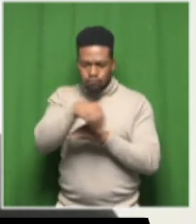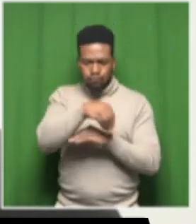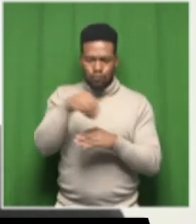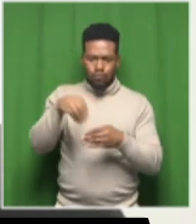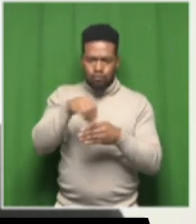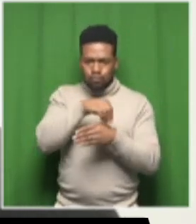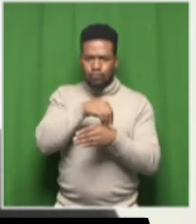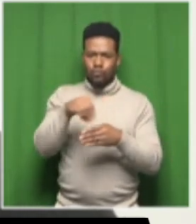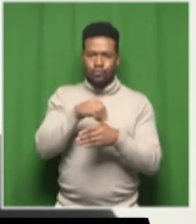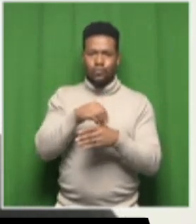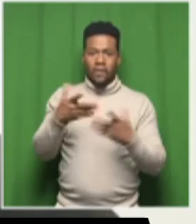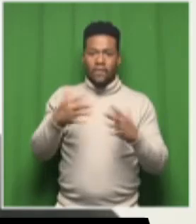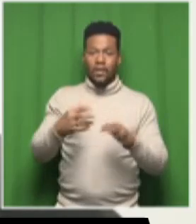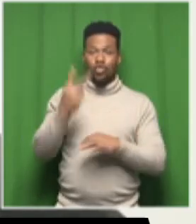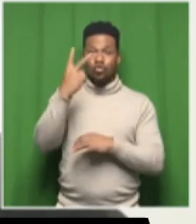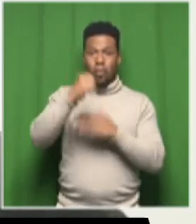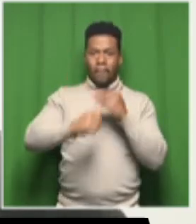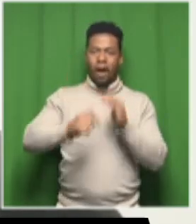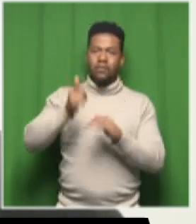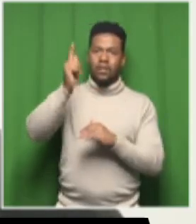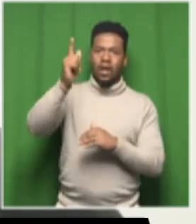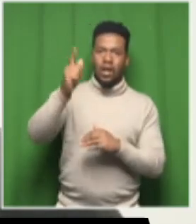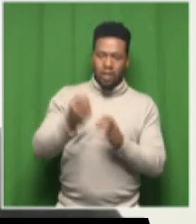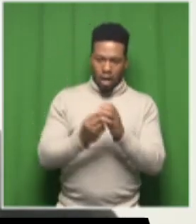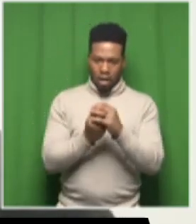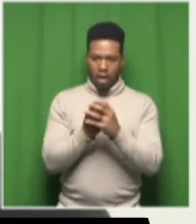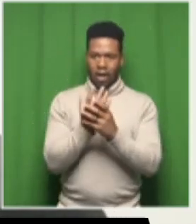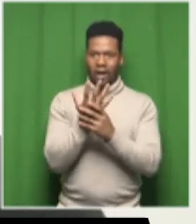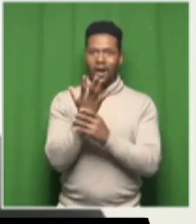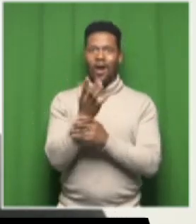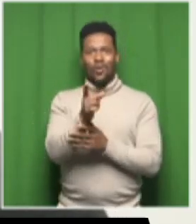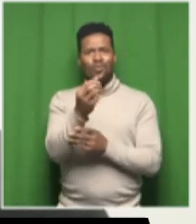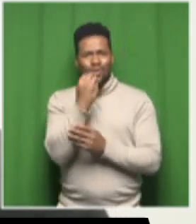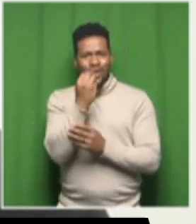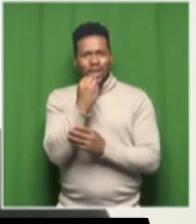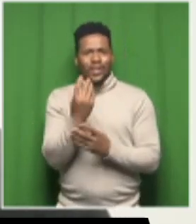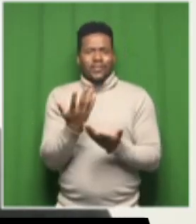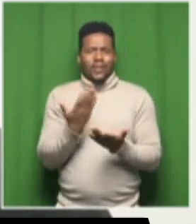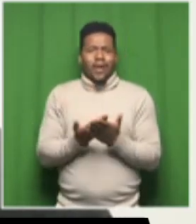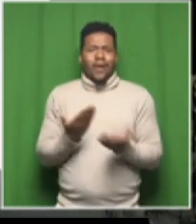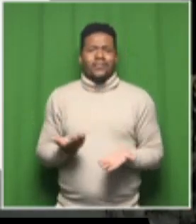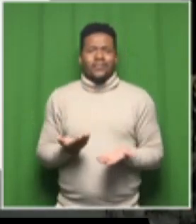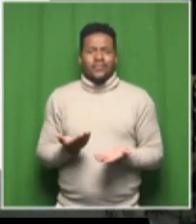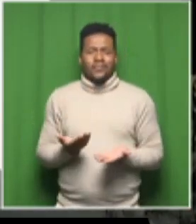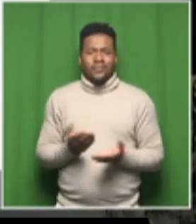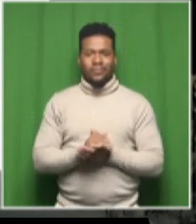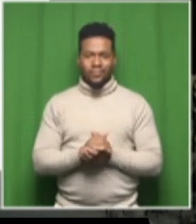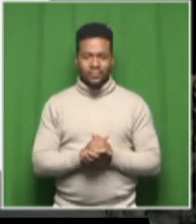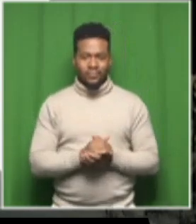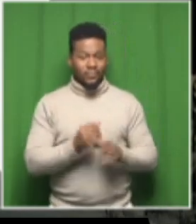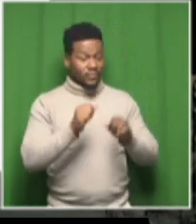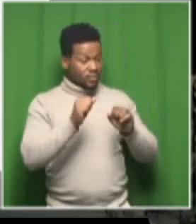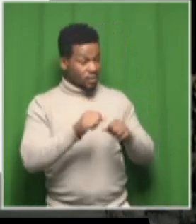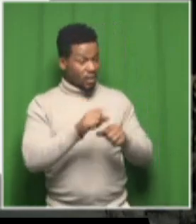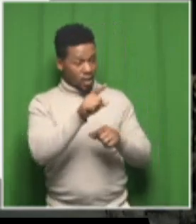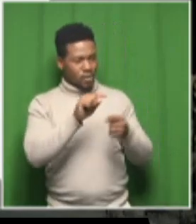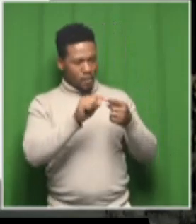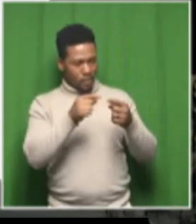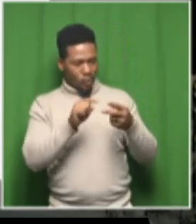in 2 months later, you will start eating them and then sell to the community. Yeah. No, these are valid points. And I know the